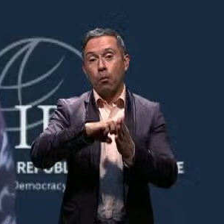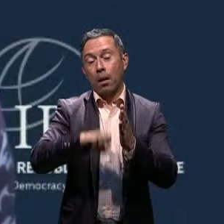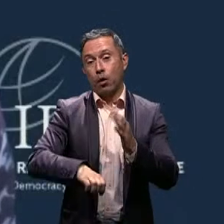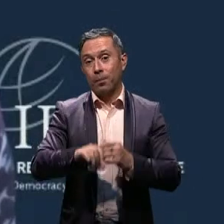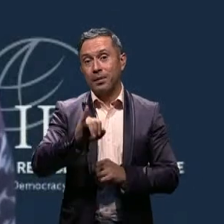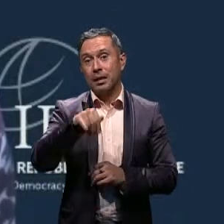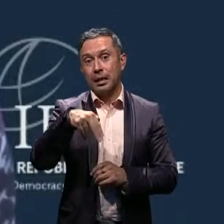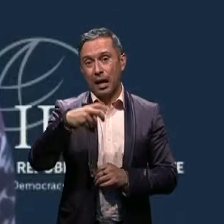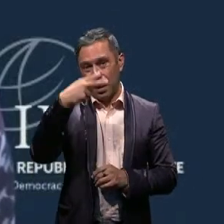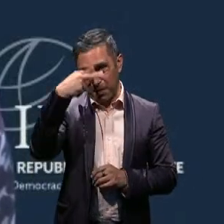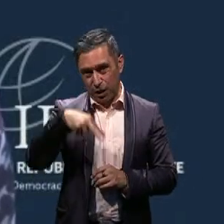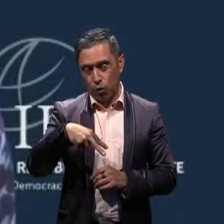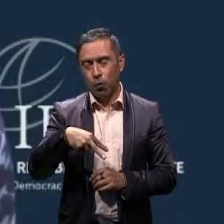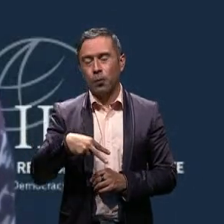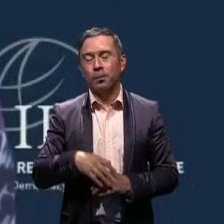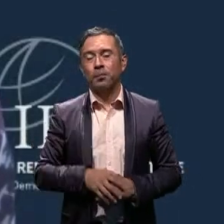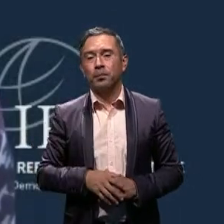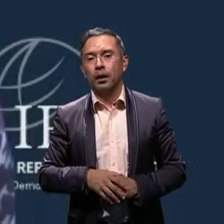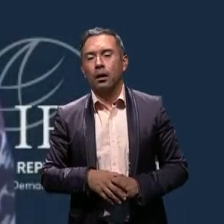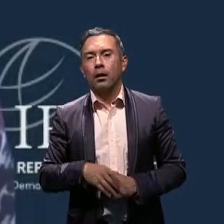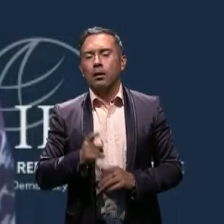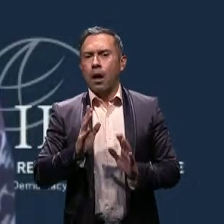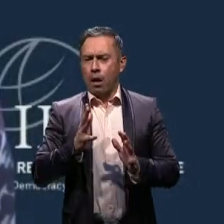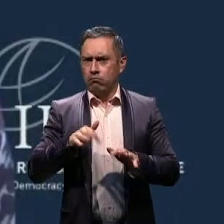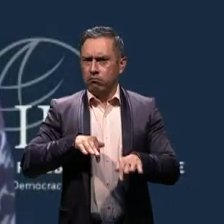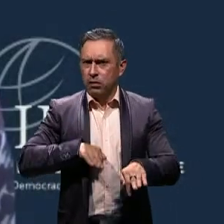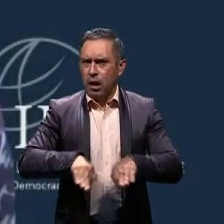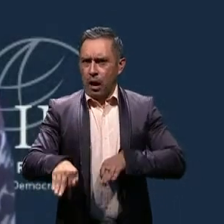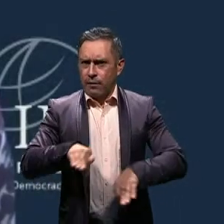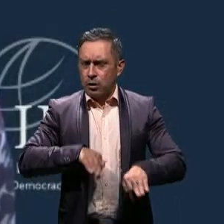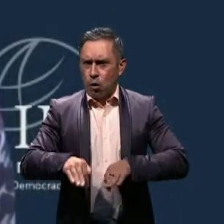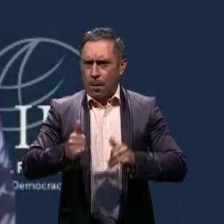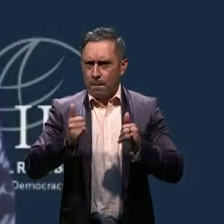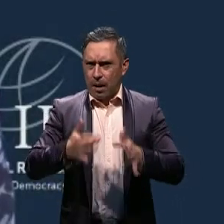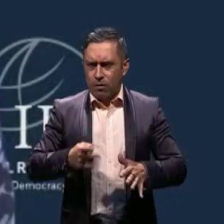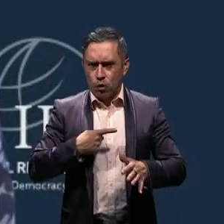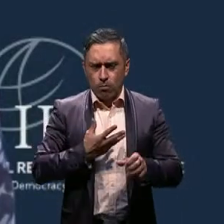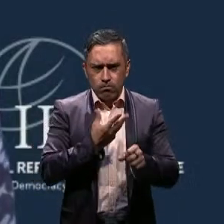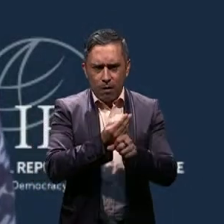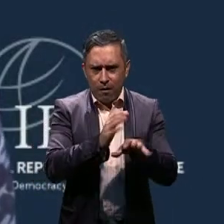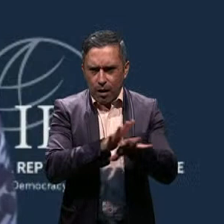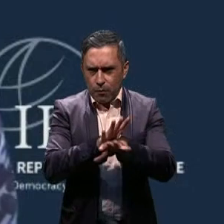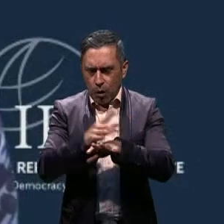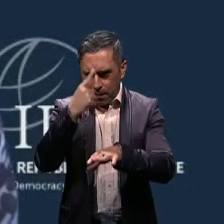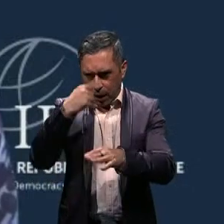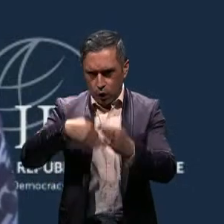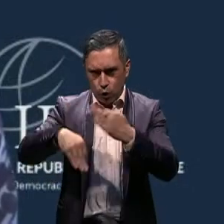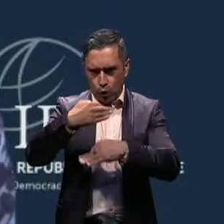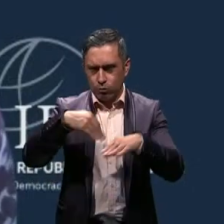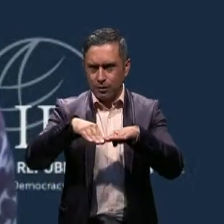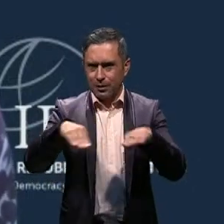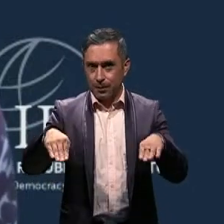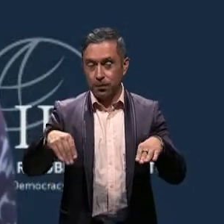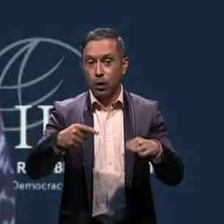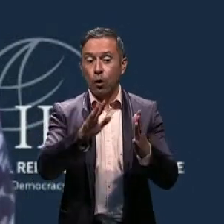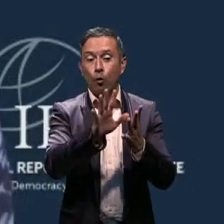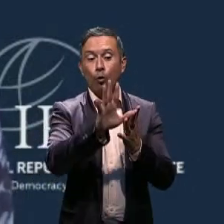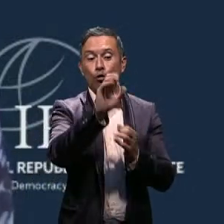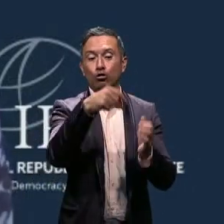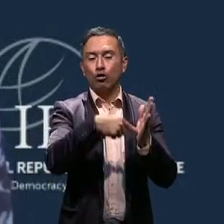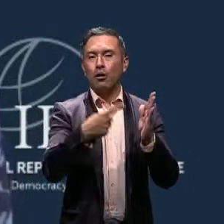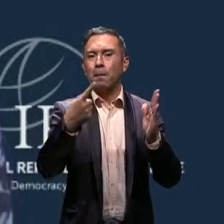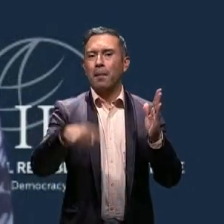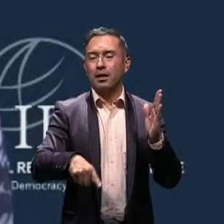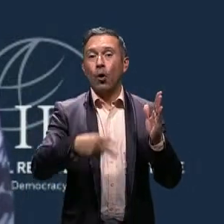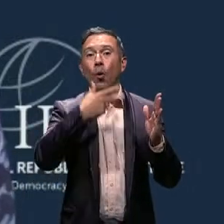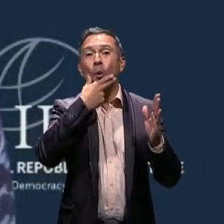For example, INE in Mexico has been working very hard to level the field for everybody. And it draws my attention that